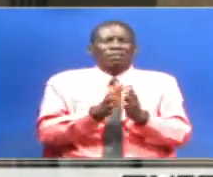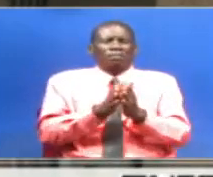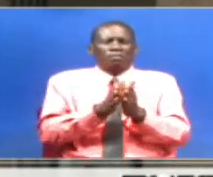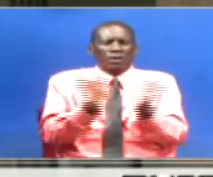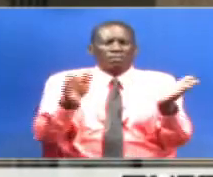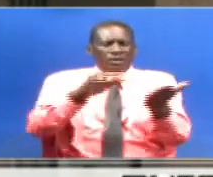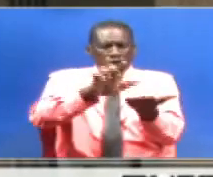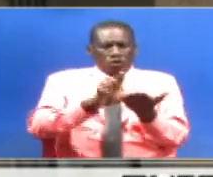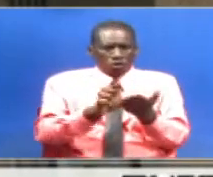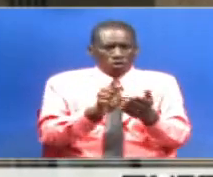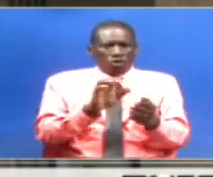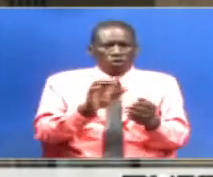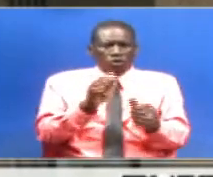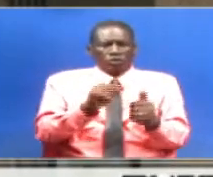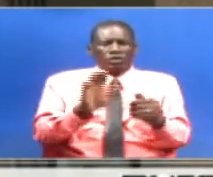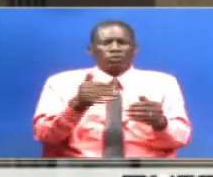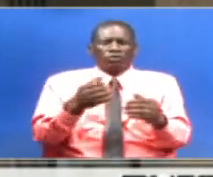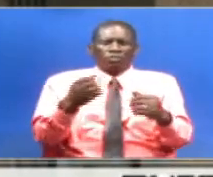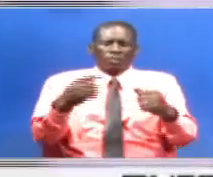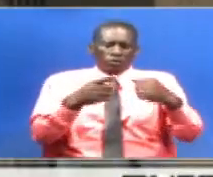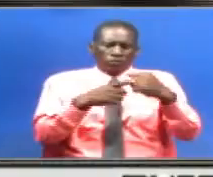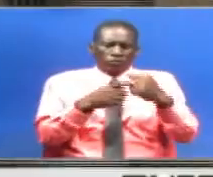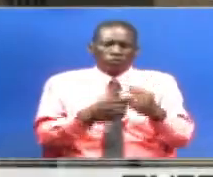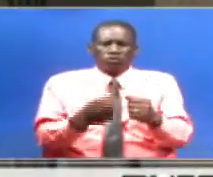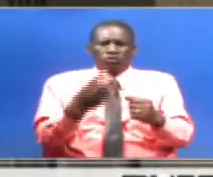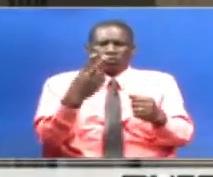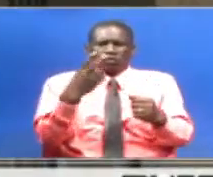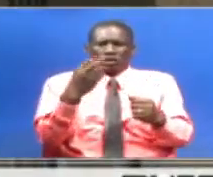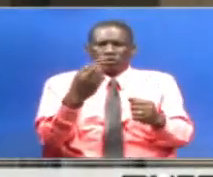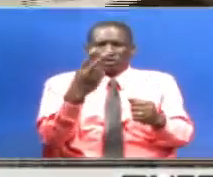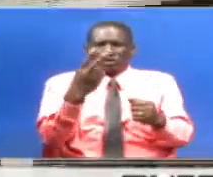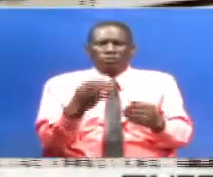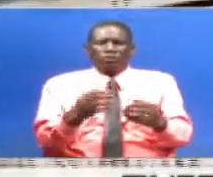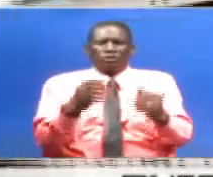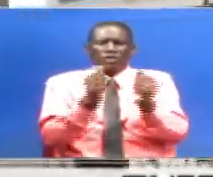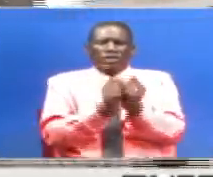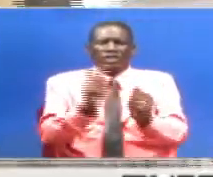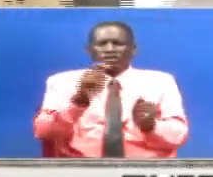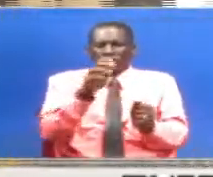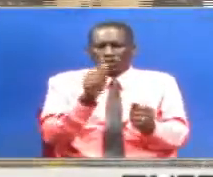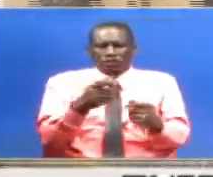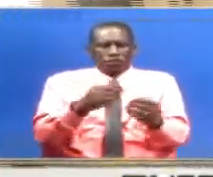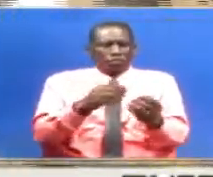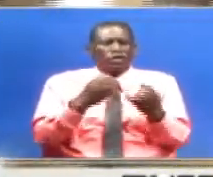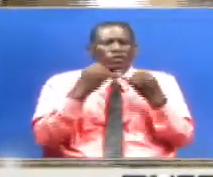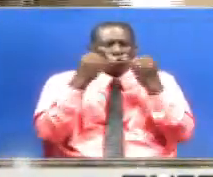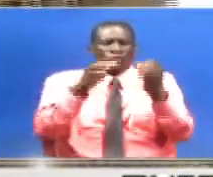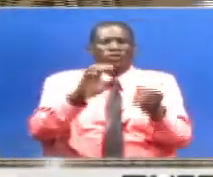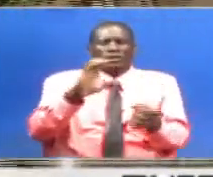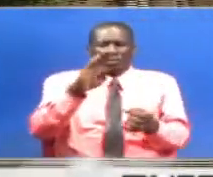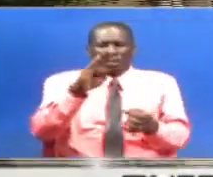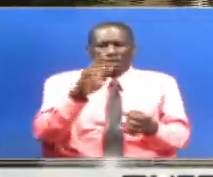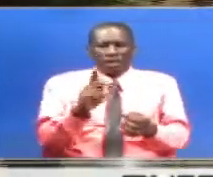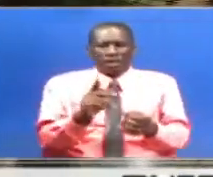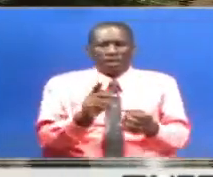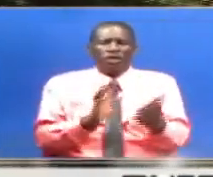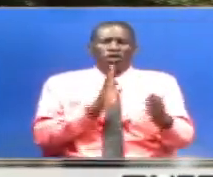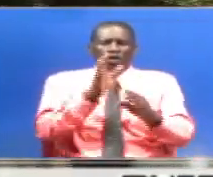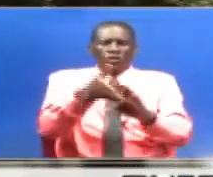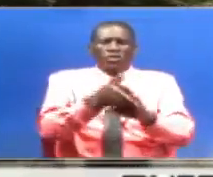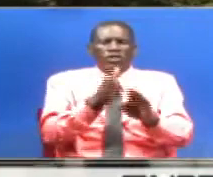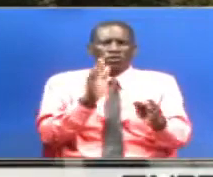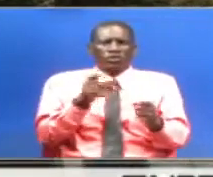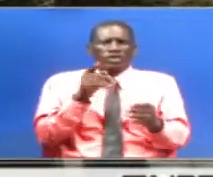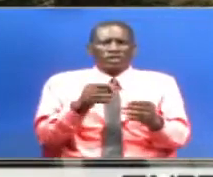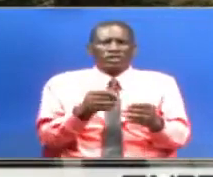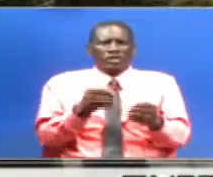closed June 2023 at 10.2 trillion shillings, according to the latest data from CBK. The overdraft facility is a temporary